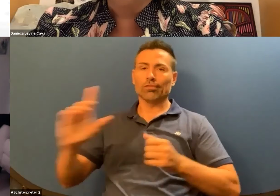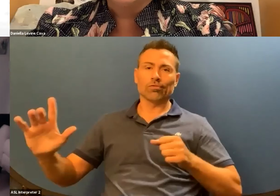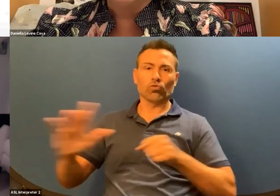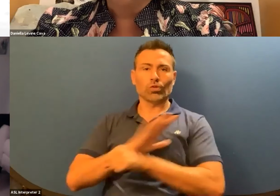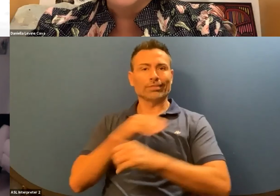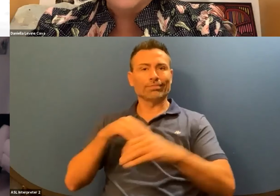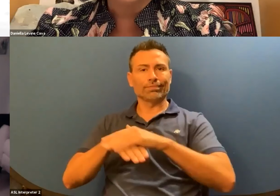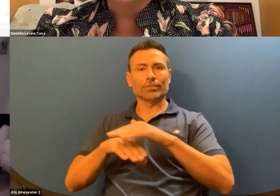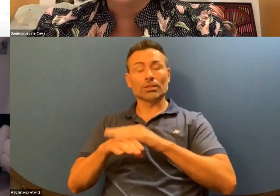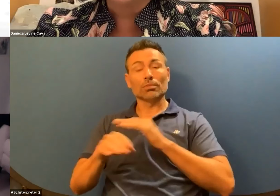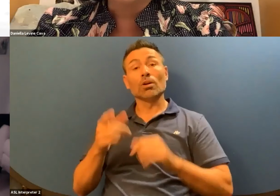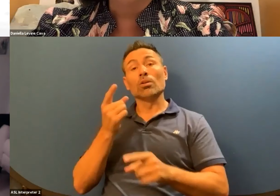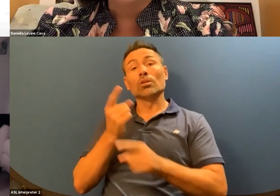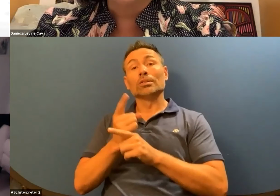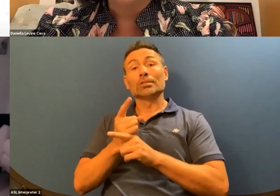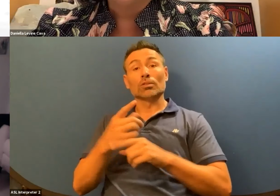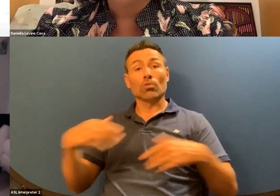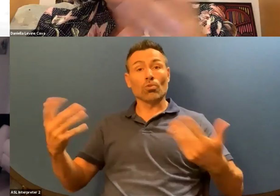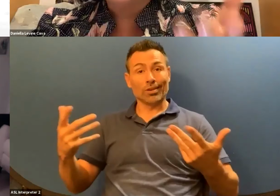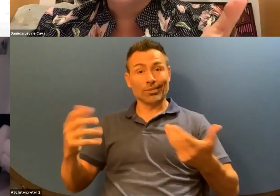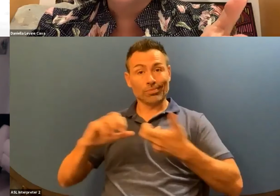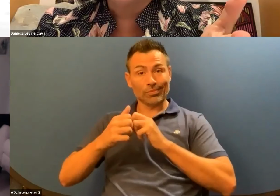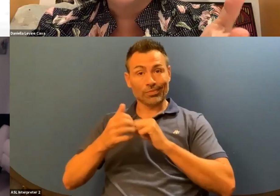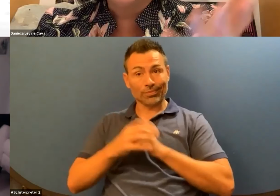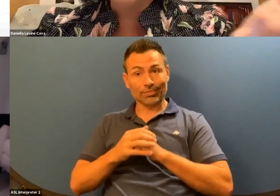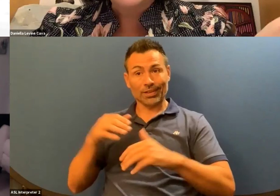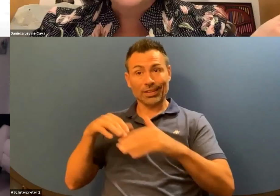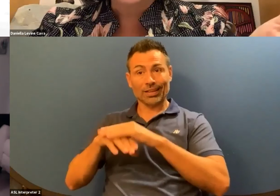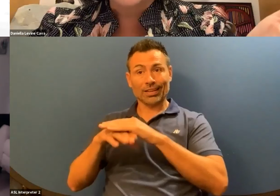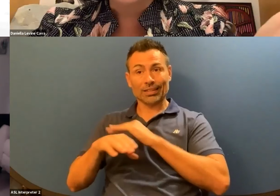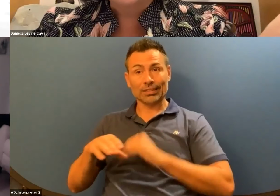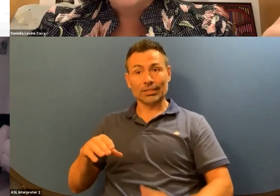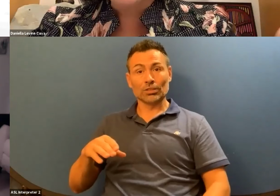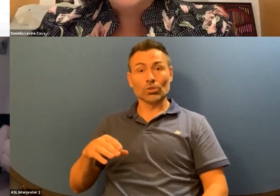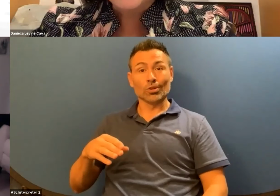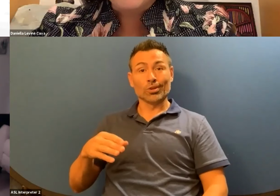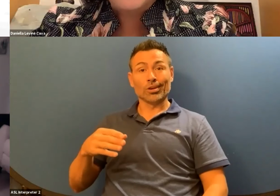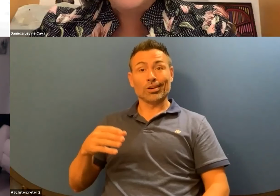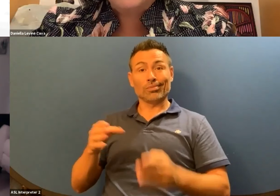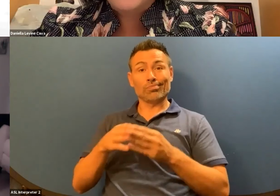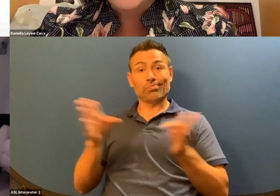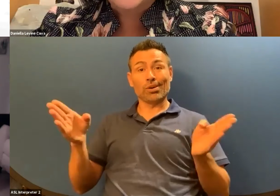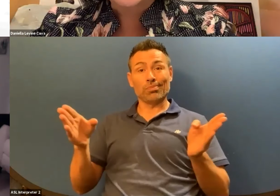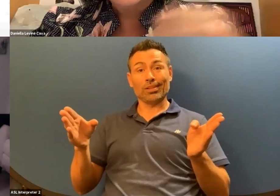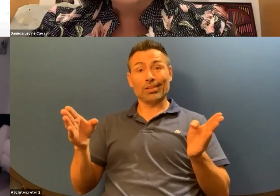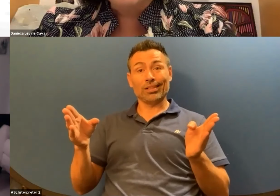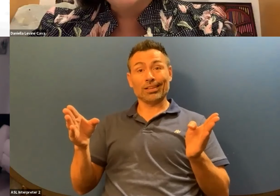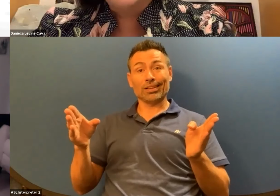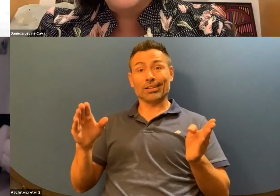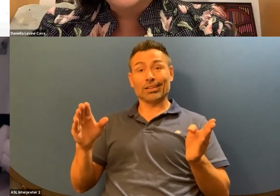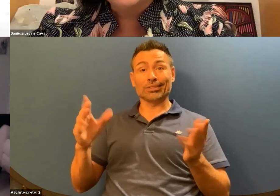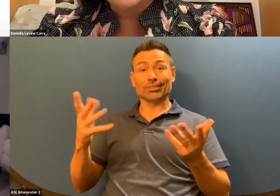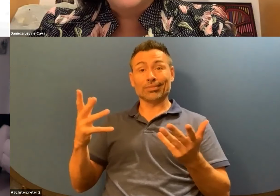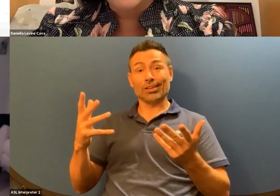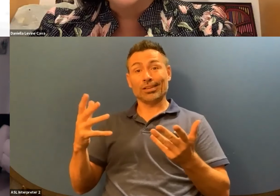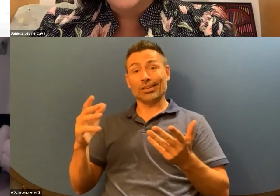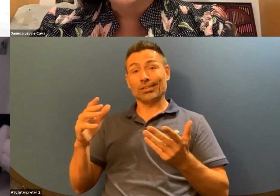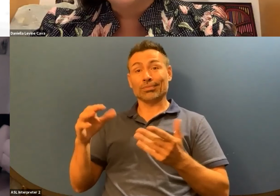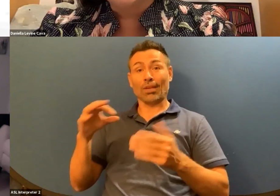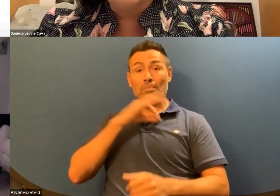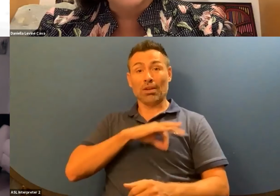of access to our public amenities, our our metro rail and our buses. The private buses that